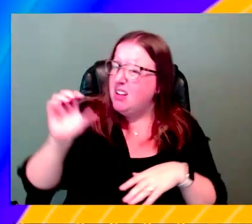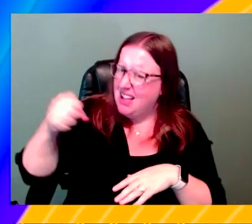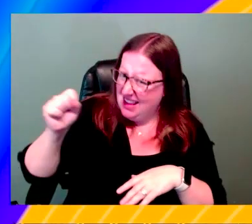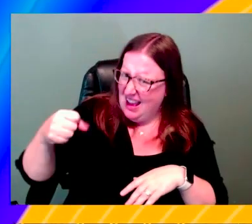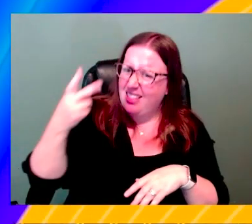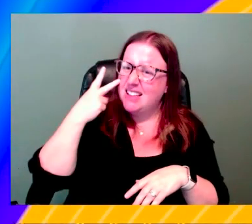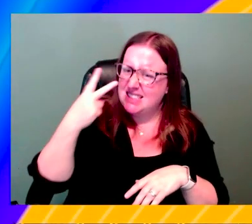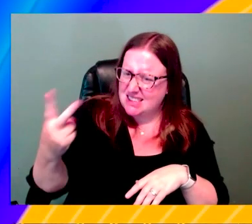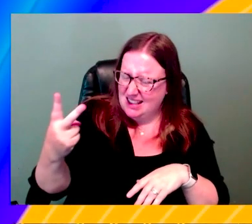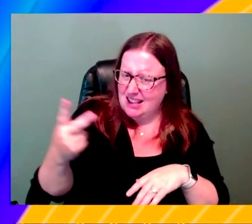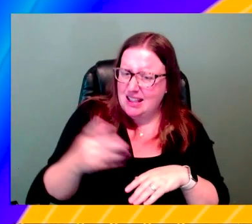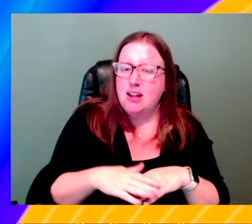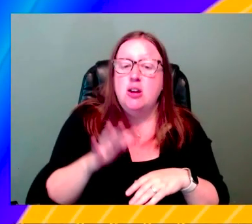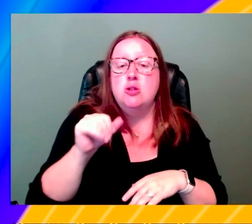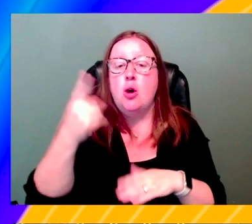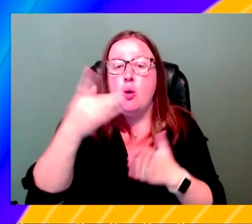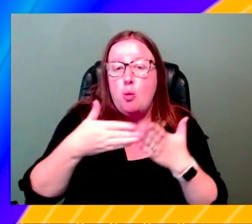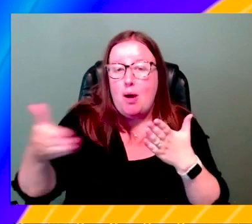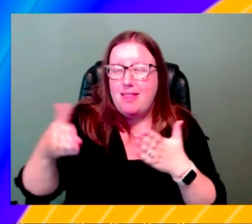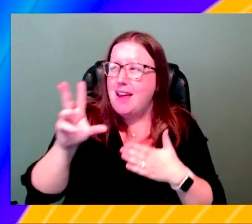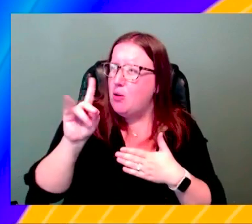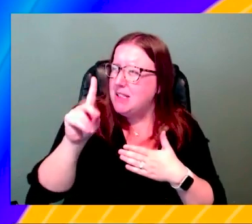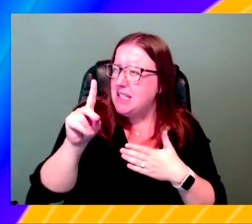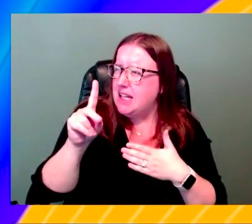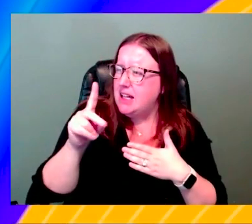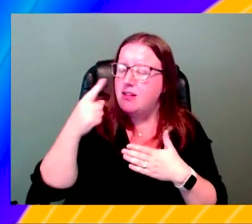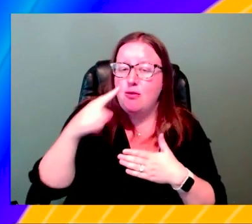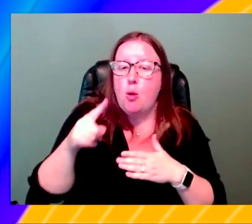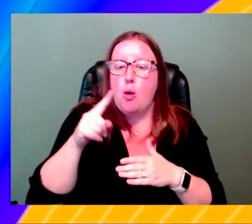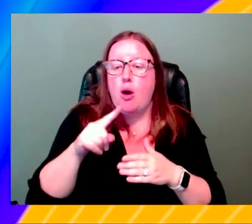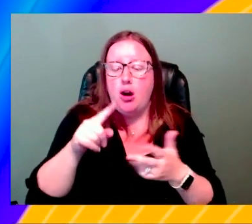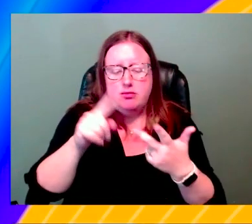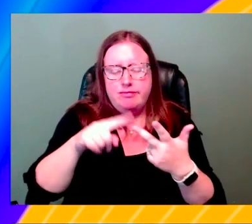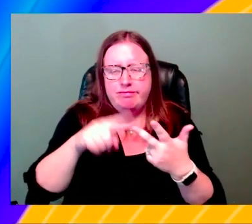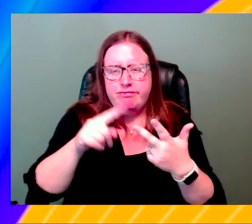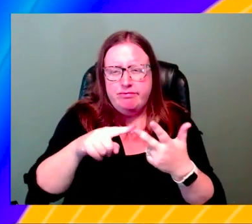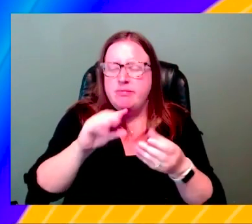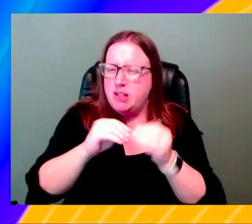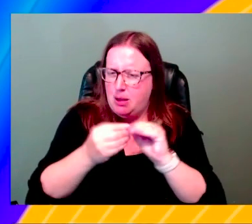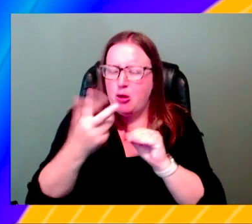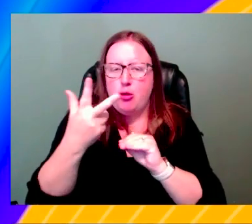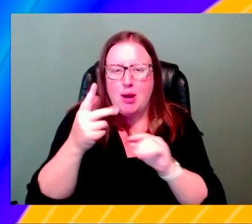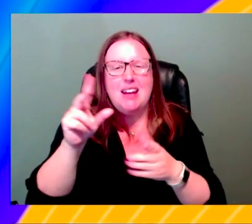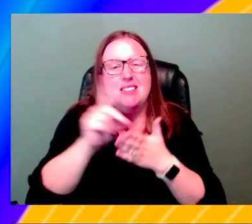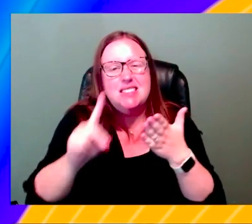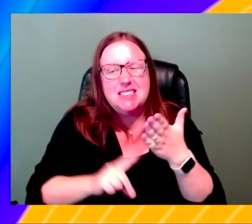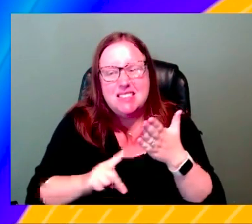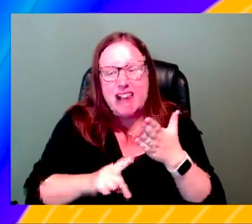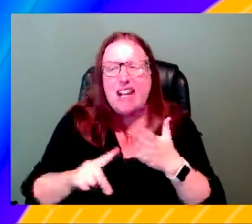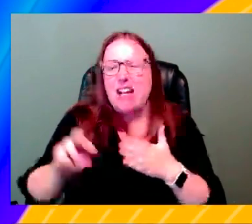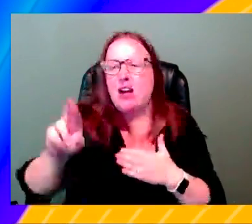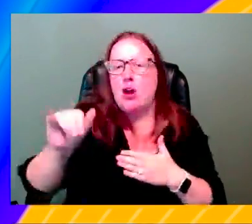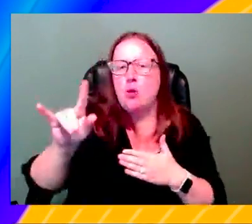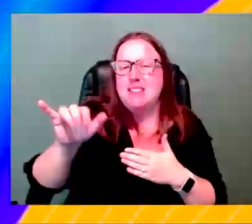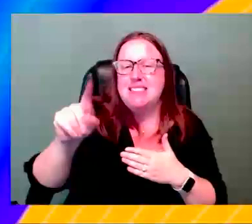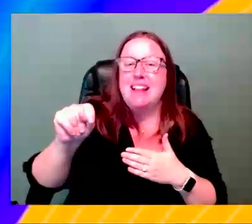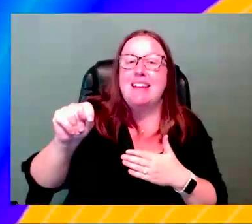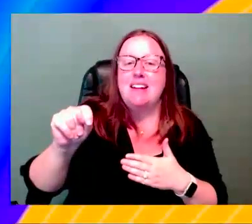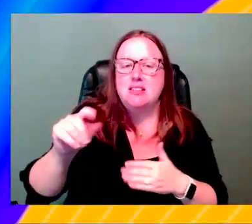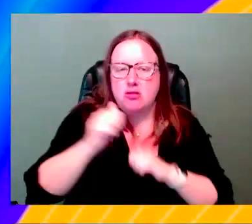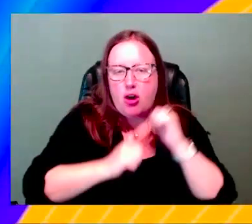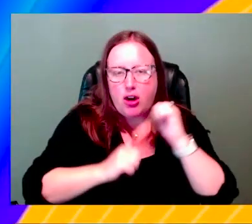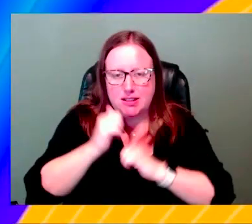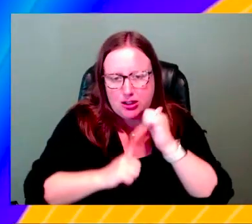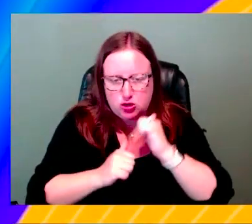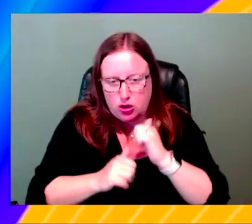Like, this is one of the things that we did during episode 3, where we were talking about designing resilient architectures. And let's jump into